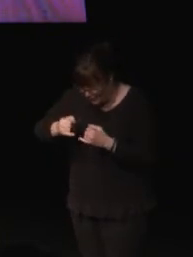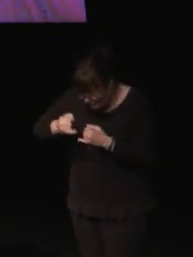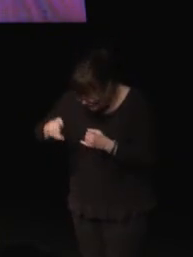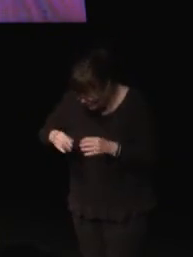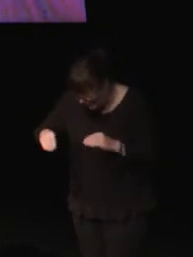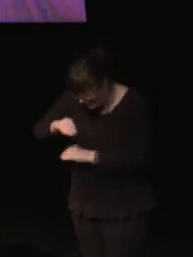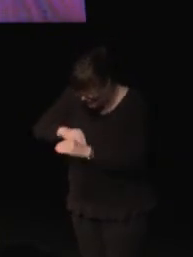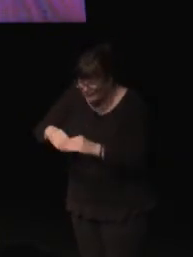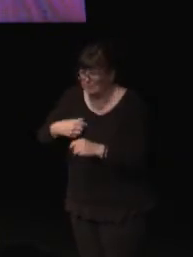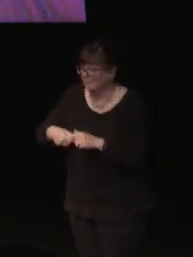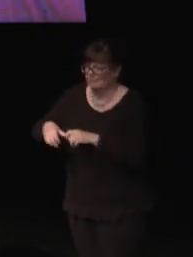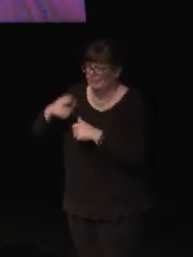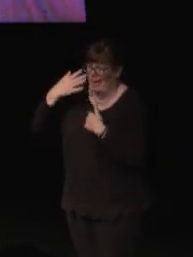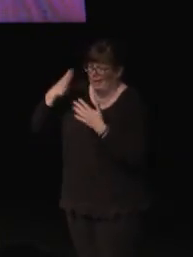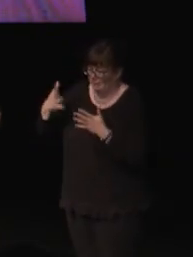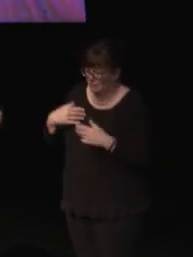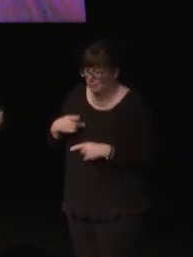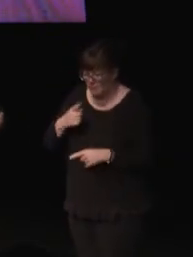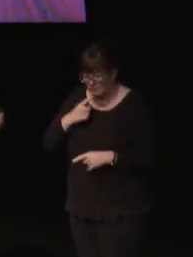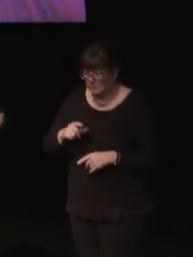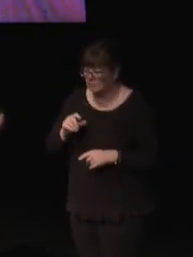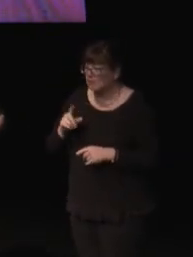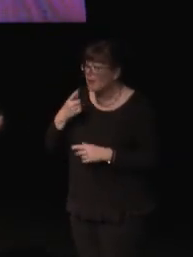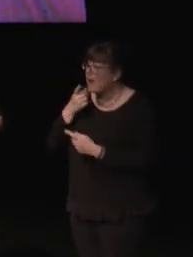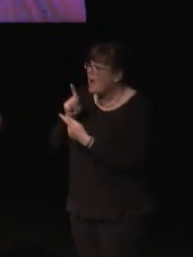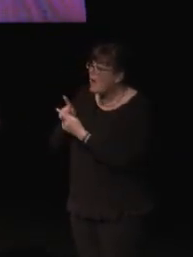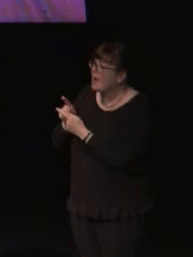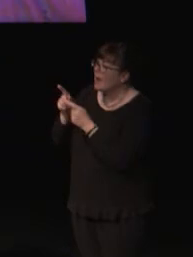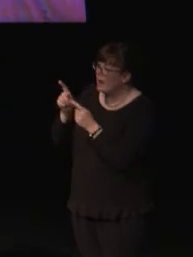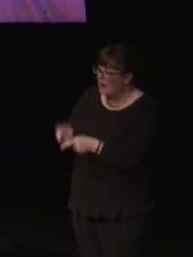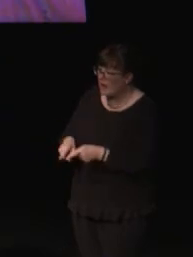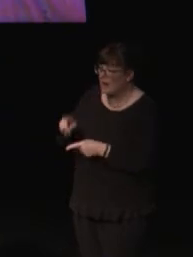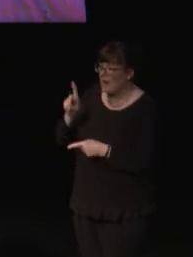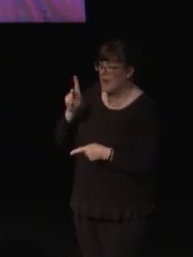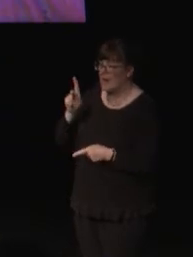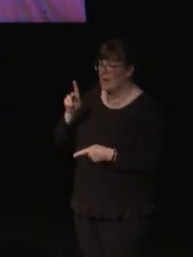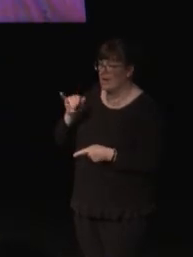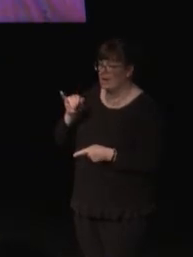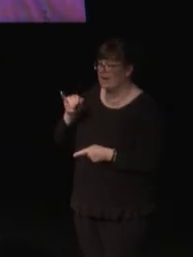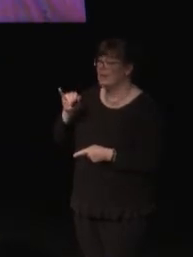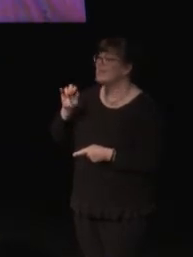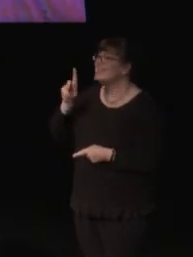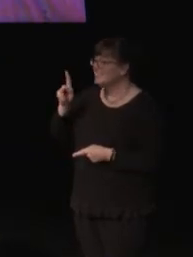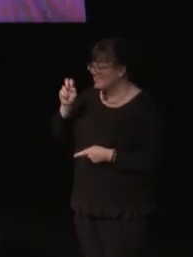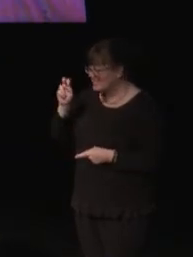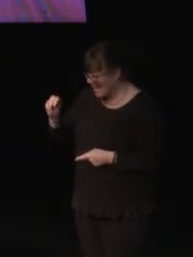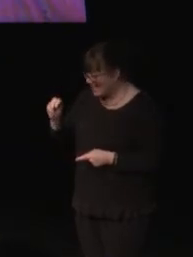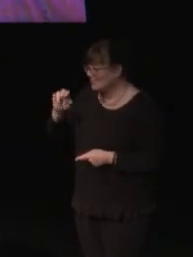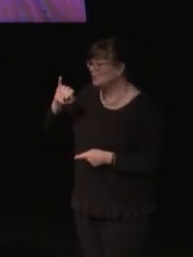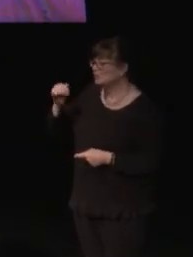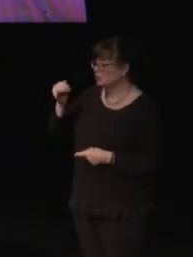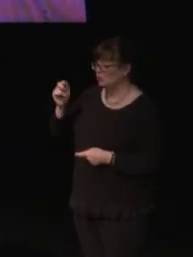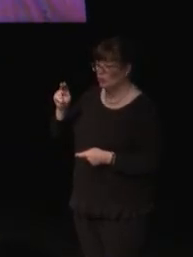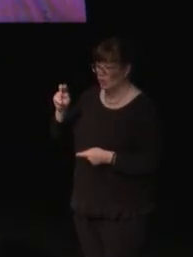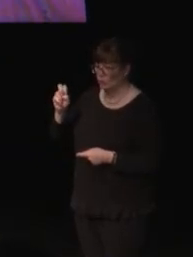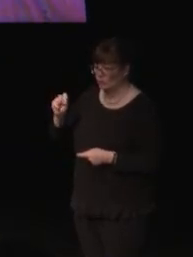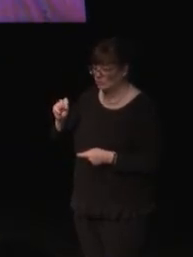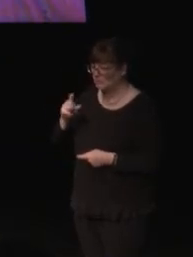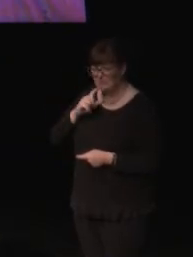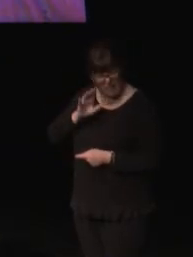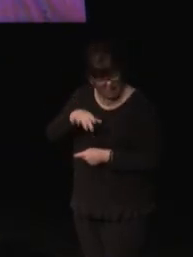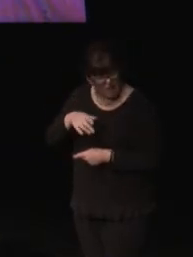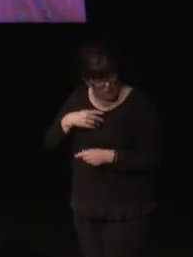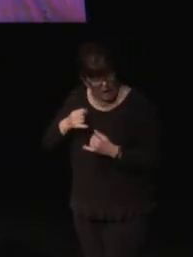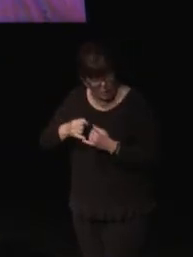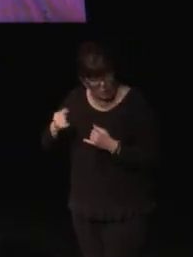this really cool chance meeting with a guy named Ken Jones, which you've heard his name today. And Ken said, hey, I can rewire